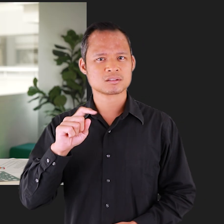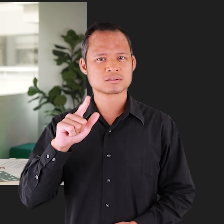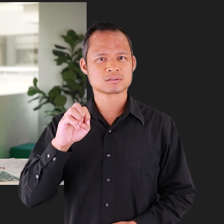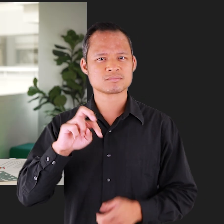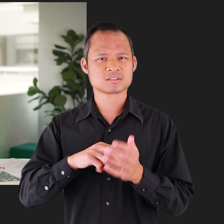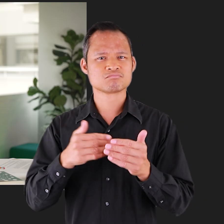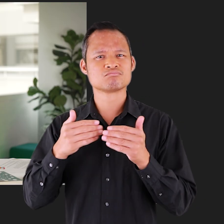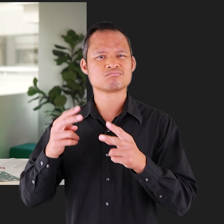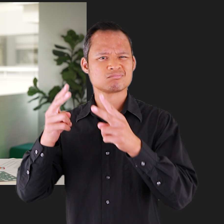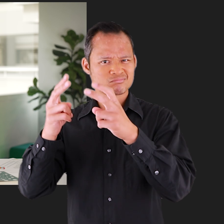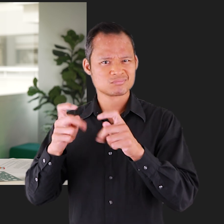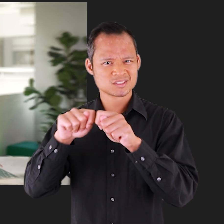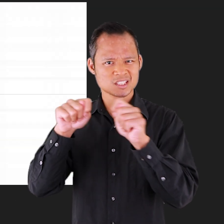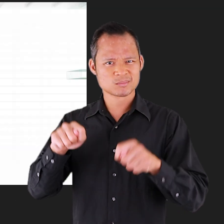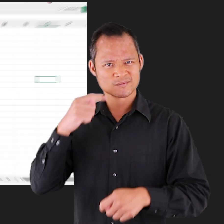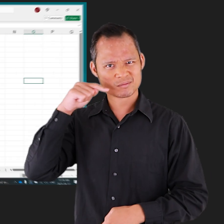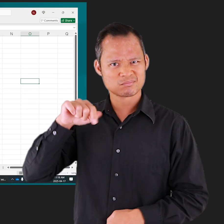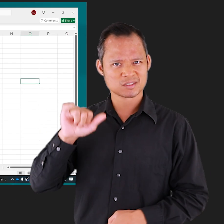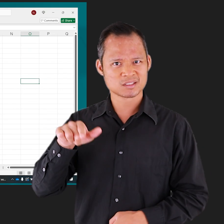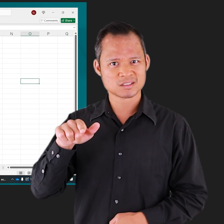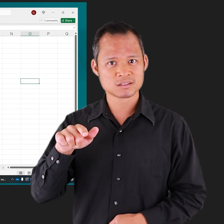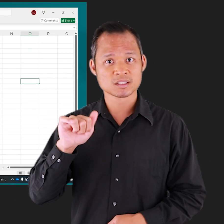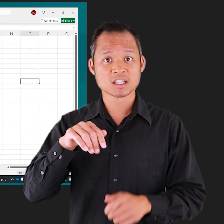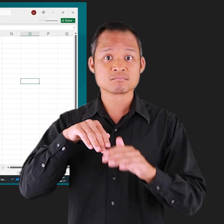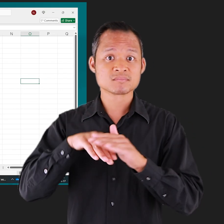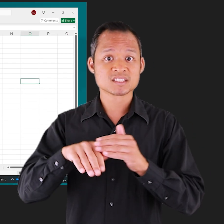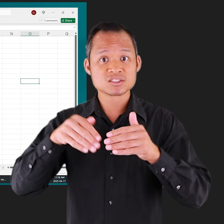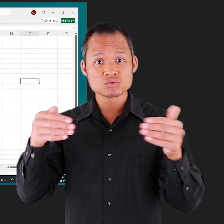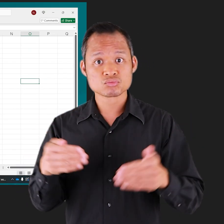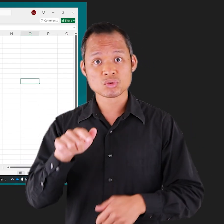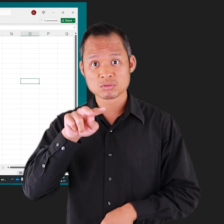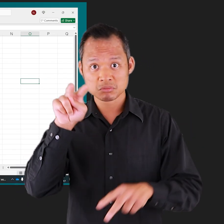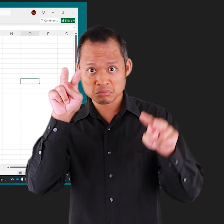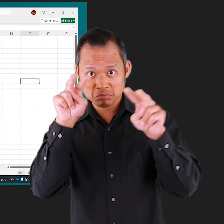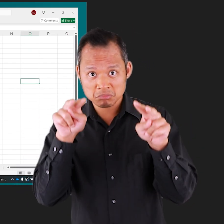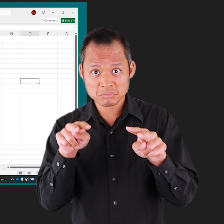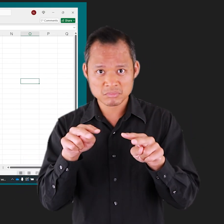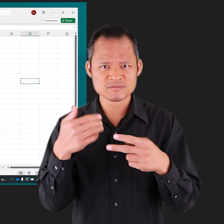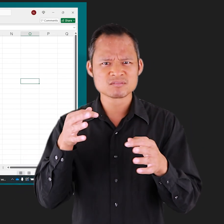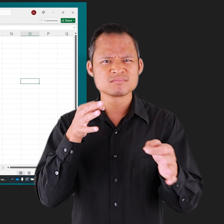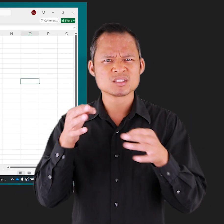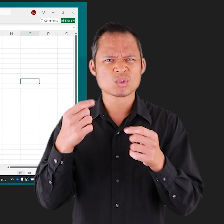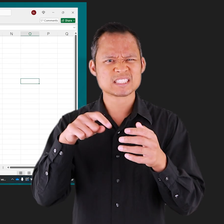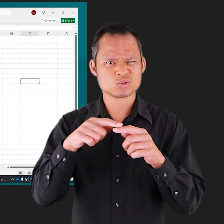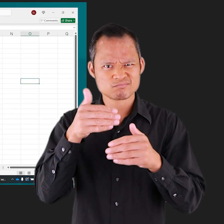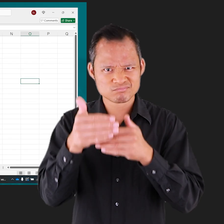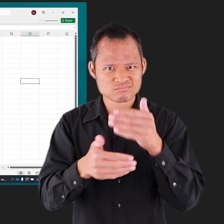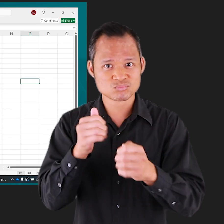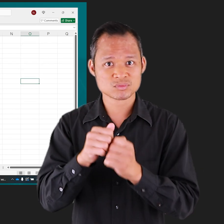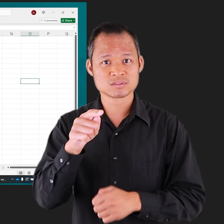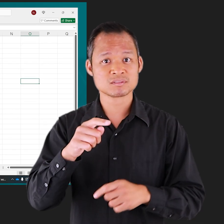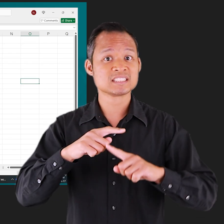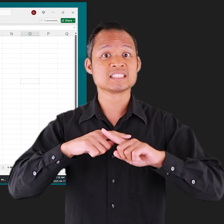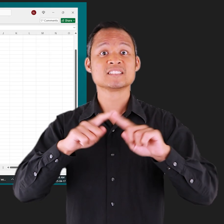please download the Side Hustle Template. Start with the Intro tab. It gives you an overview on what you need to do. The key